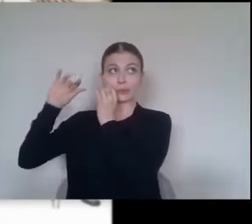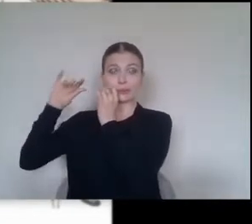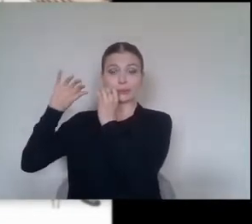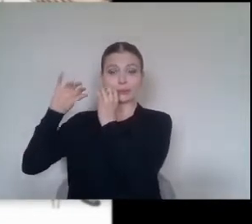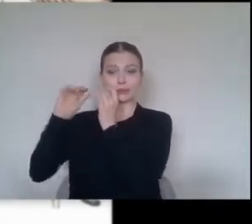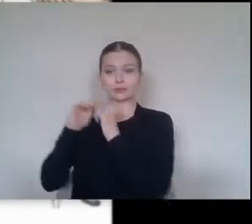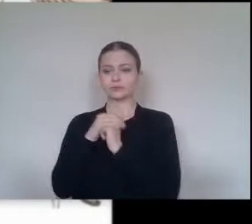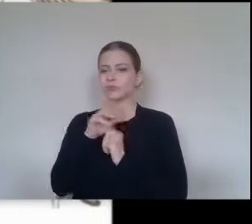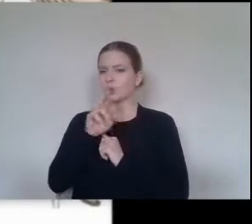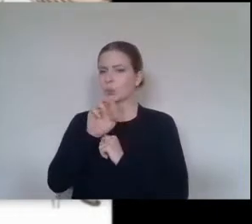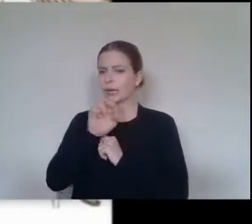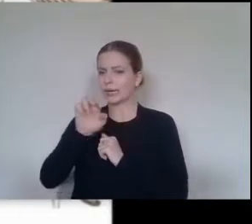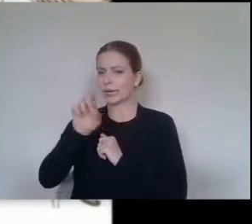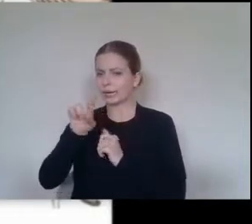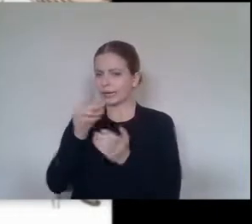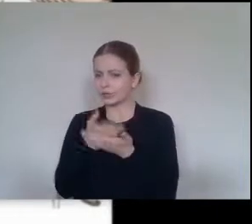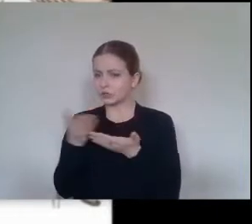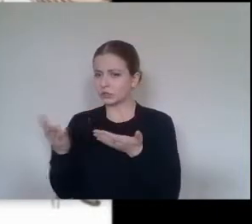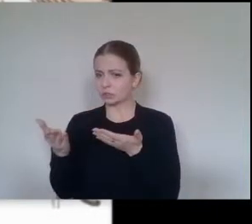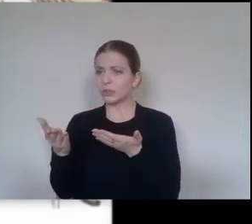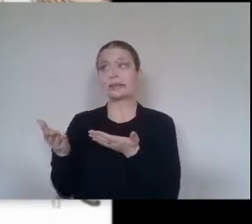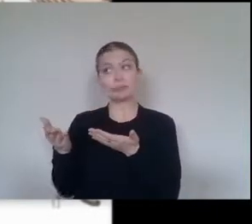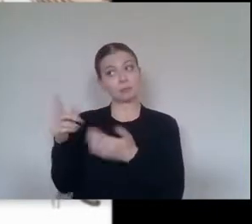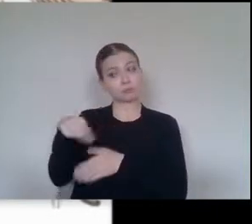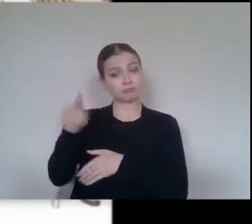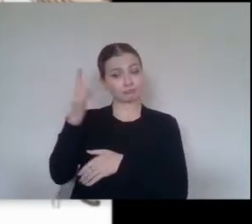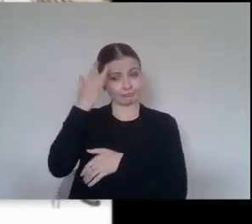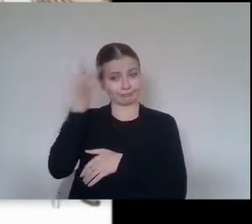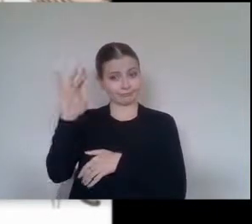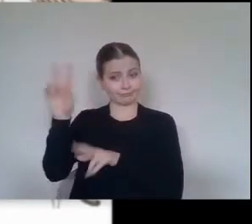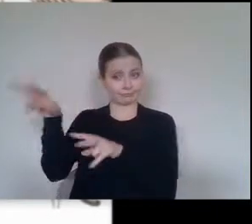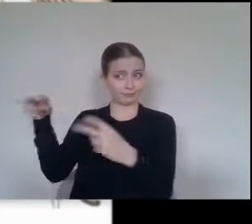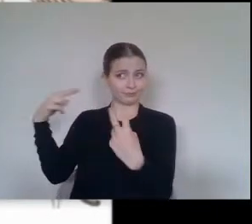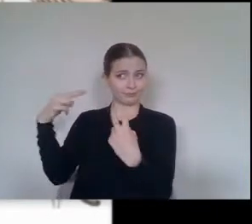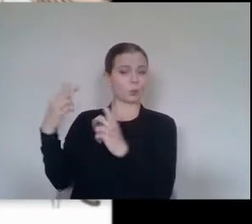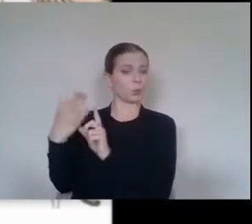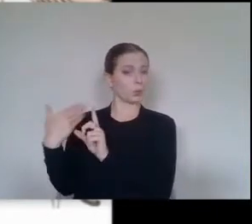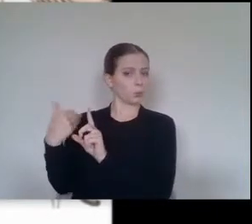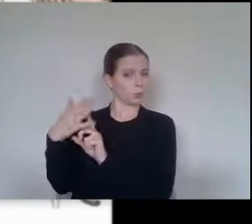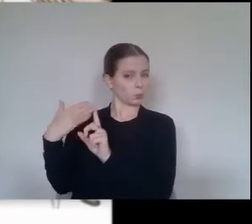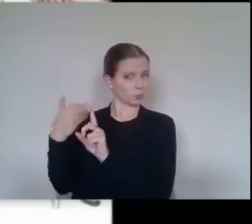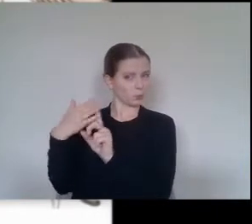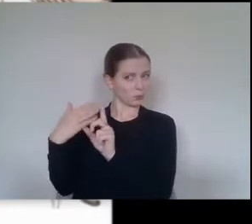and the reed instruments had the good taste to admire my jacket.